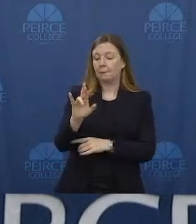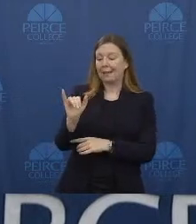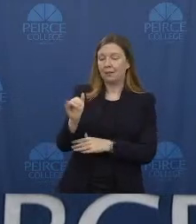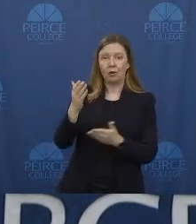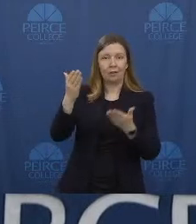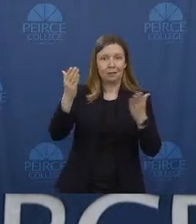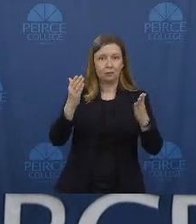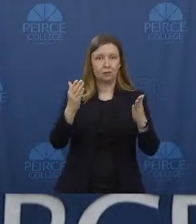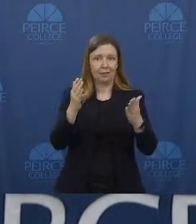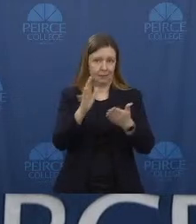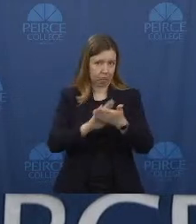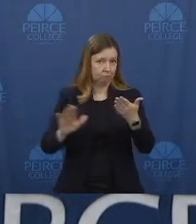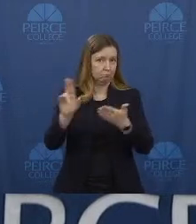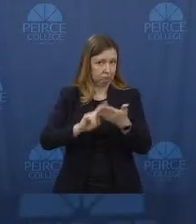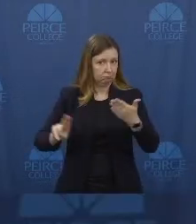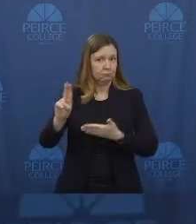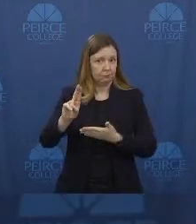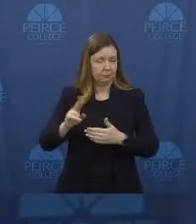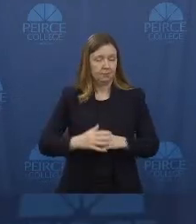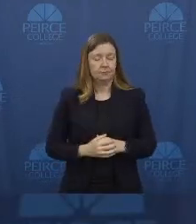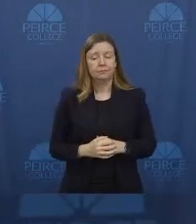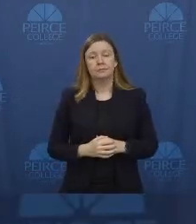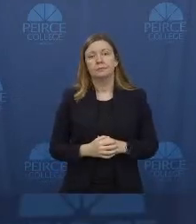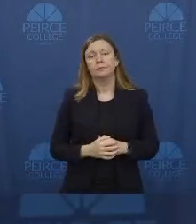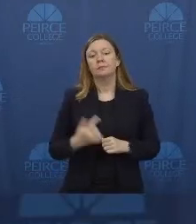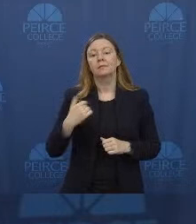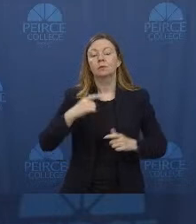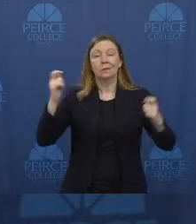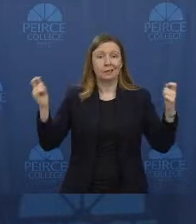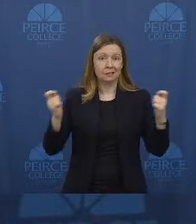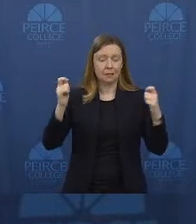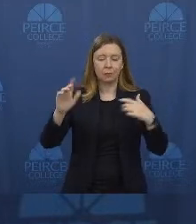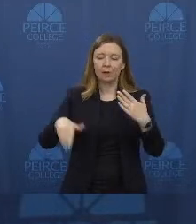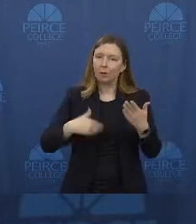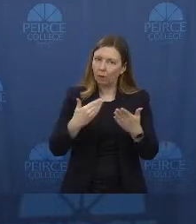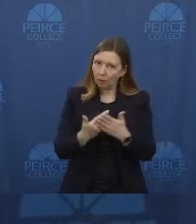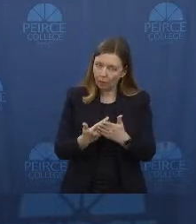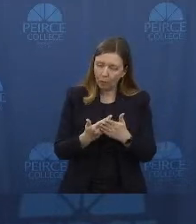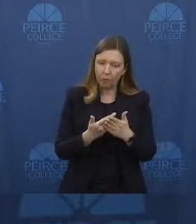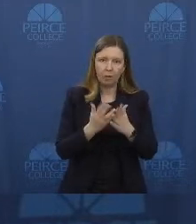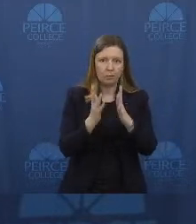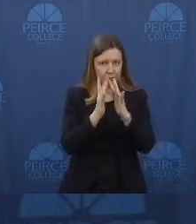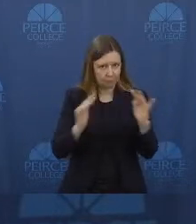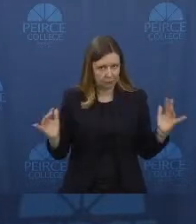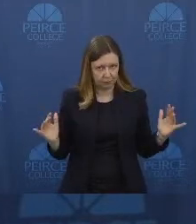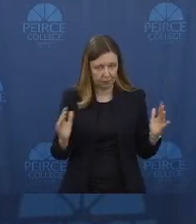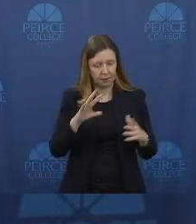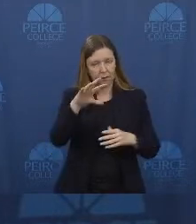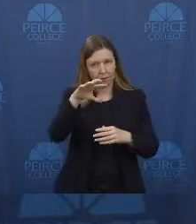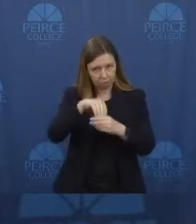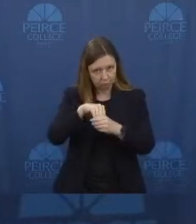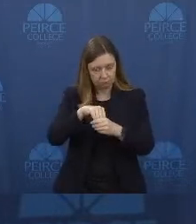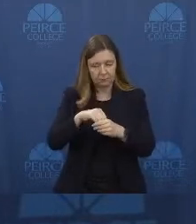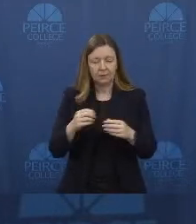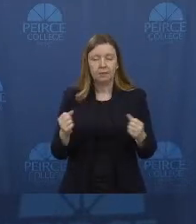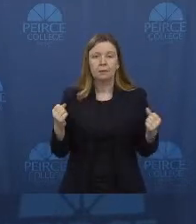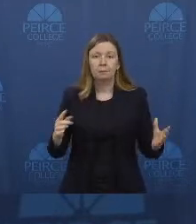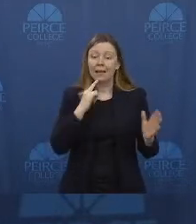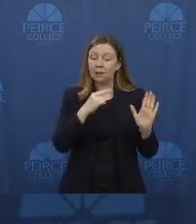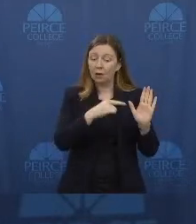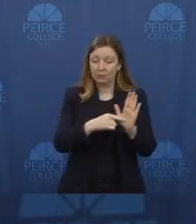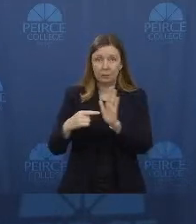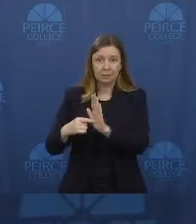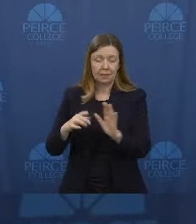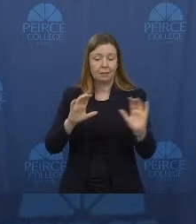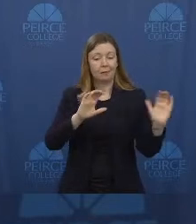minority-serving institution. We celebrate all the facets of diversity. Many are represented by